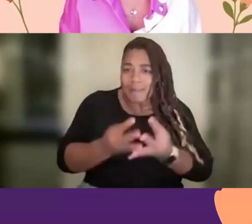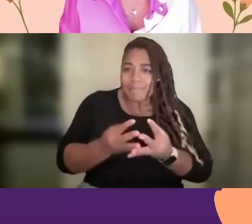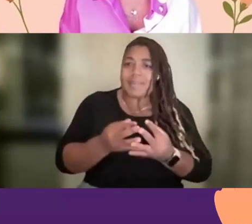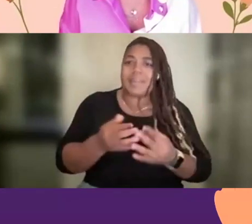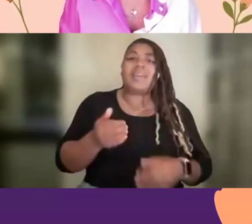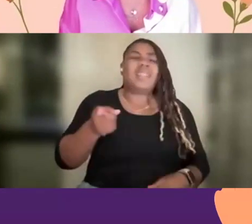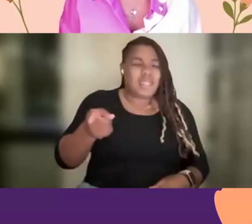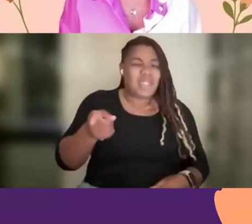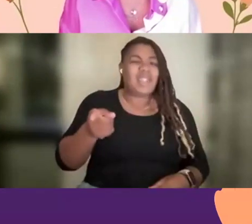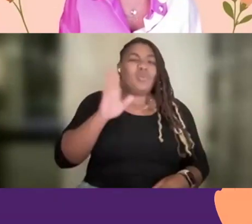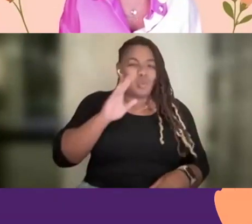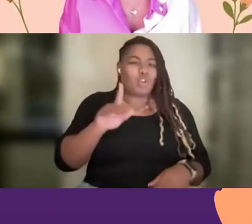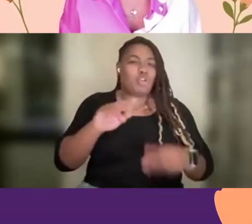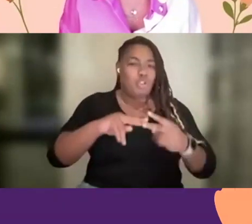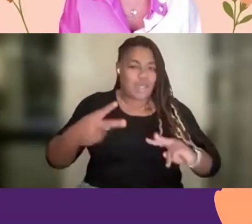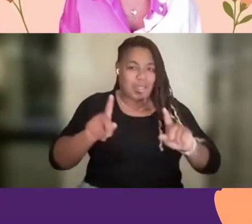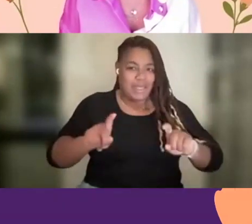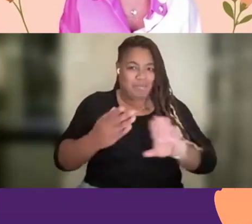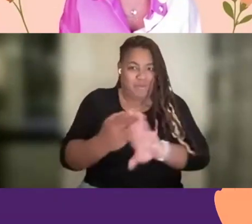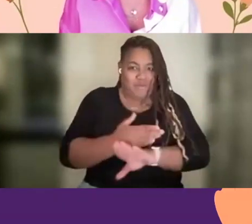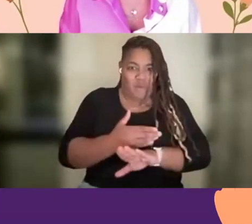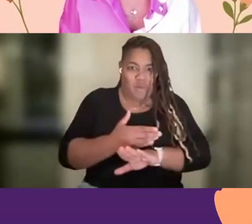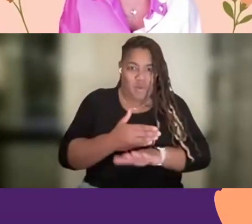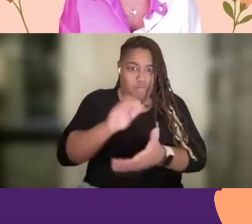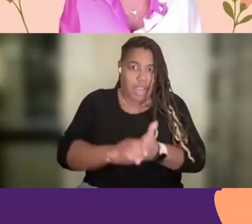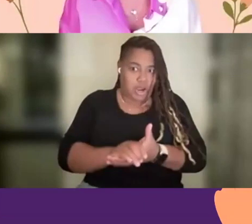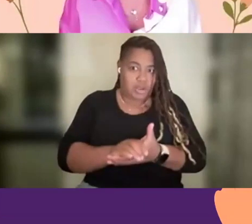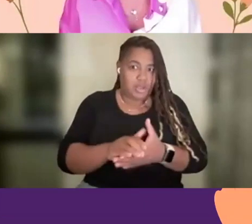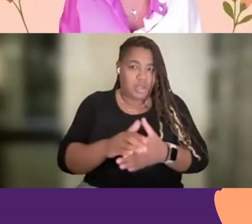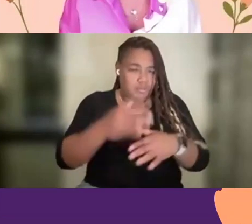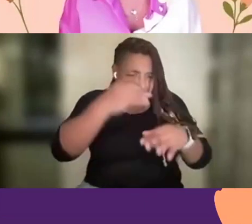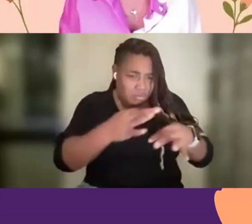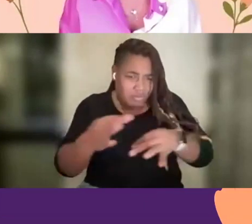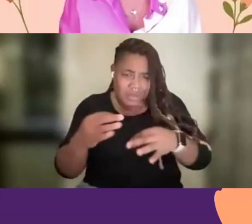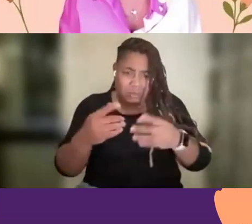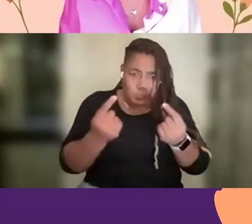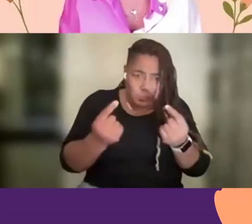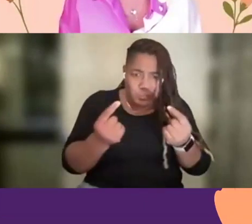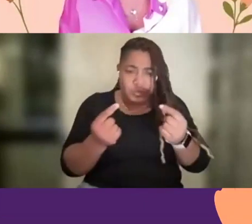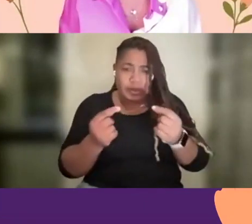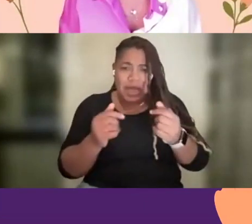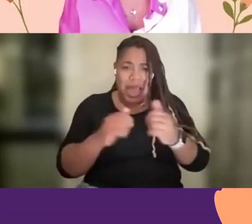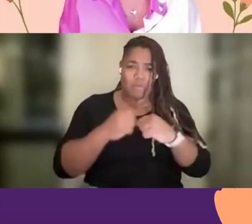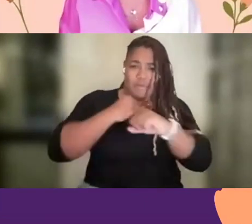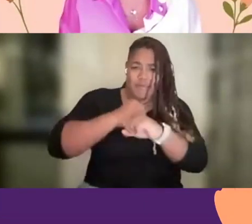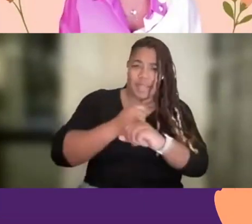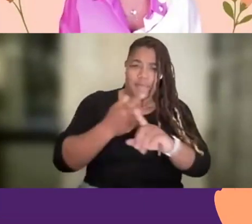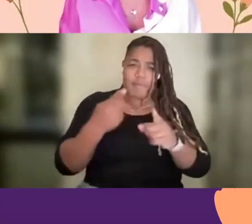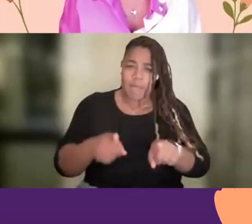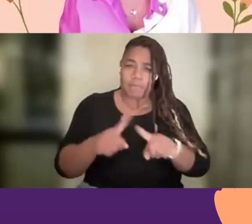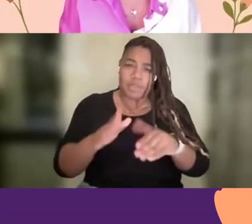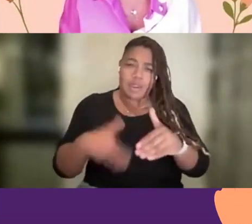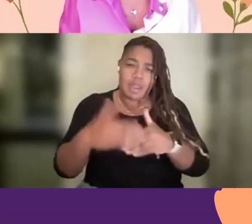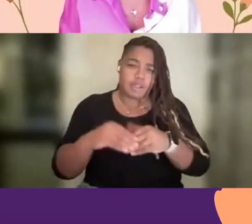genetic testing before they start a family to make decisions about how far they want to go in preventing that from the next generation. My husband and I